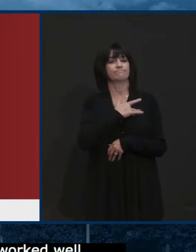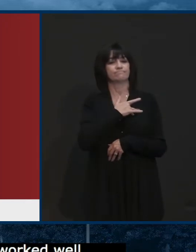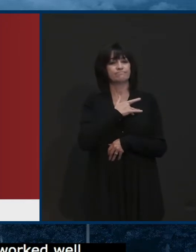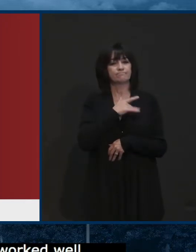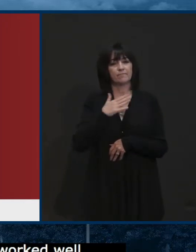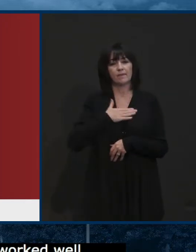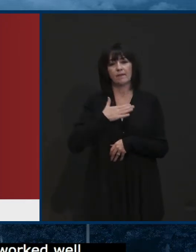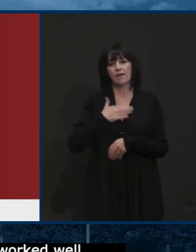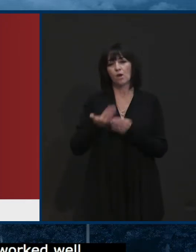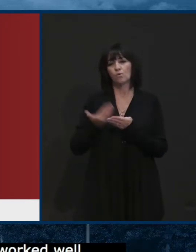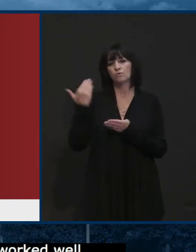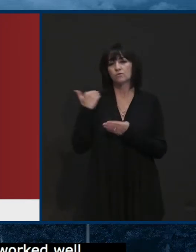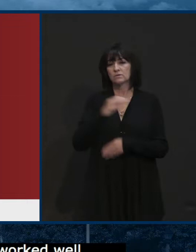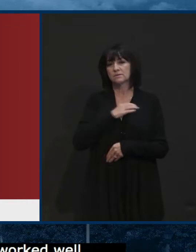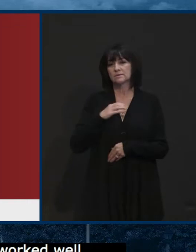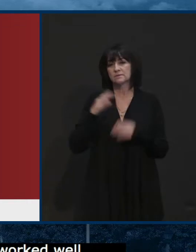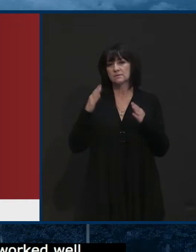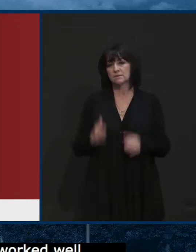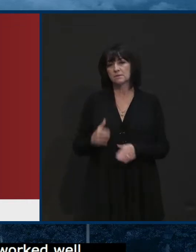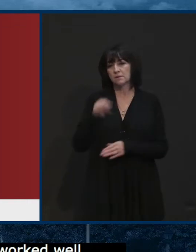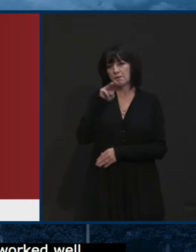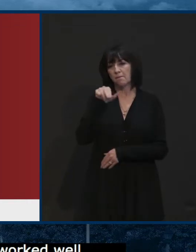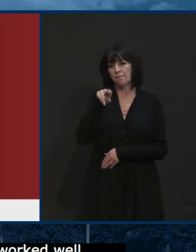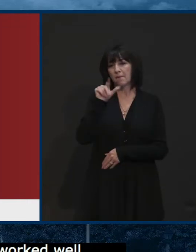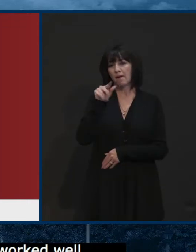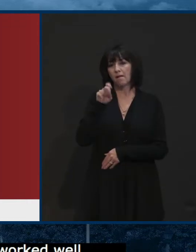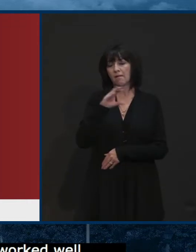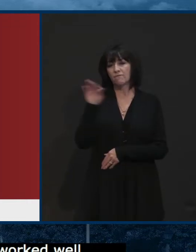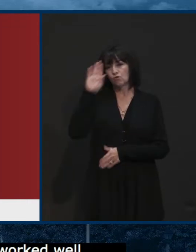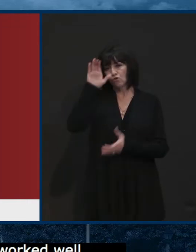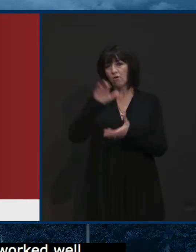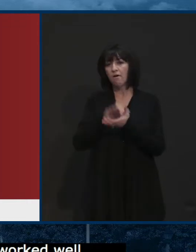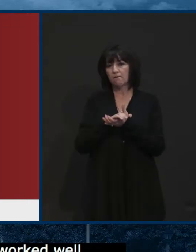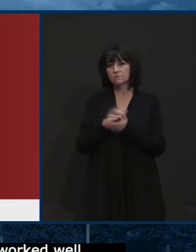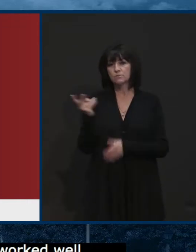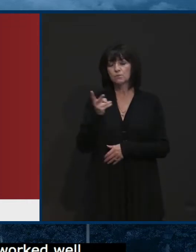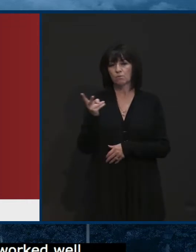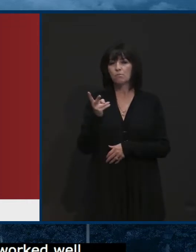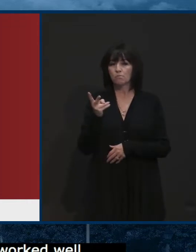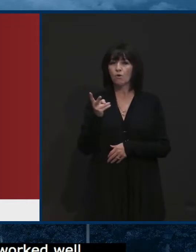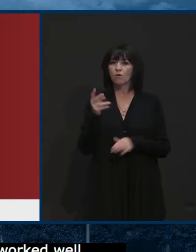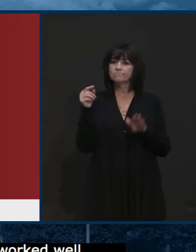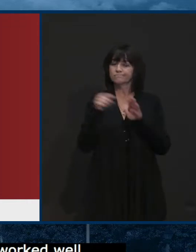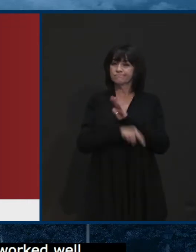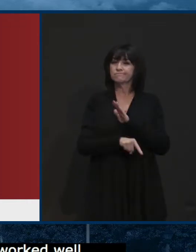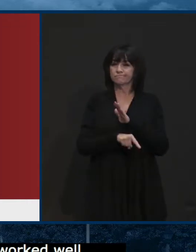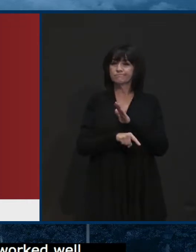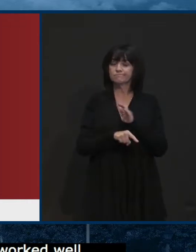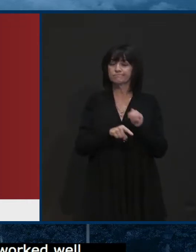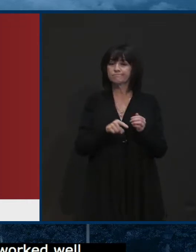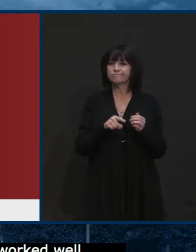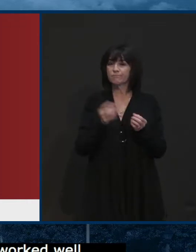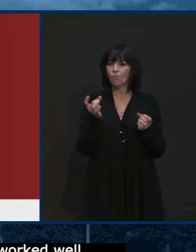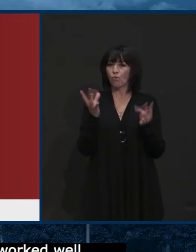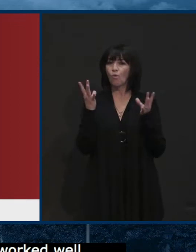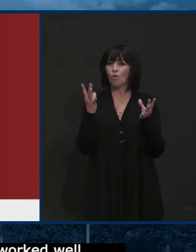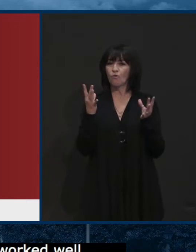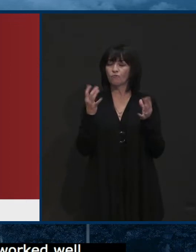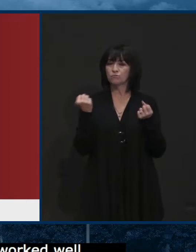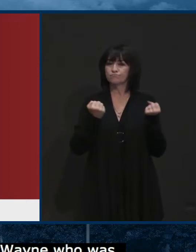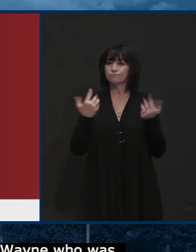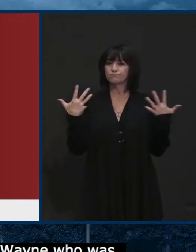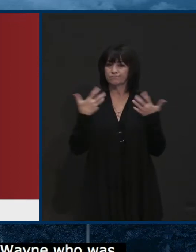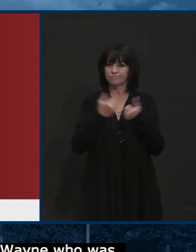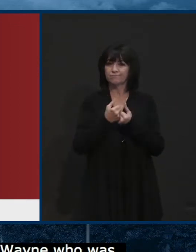Elaine Manlove and her beloved husband Wayne, who were killed tragically in an automobile accident just the day